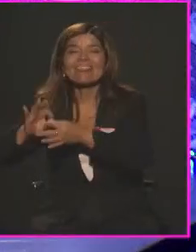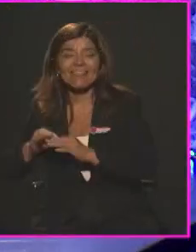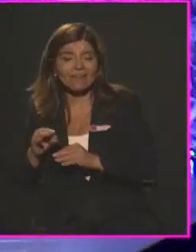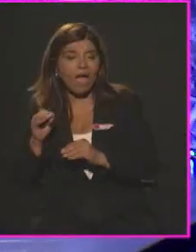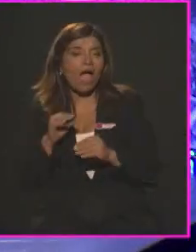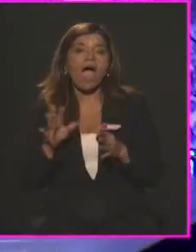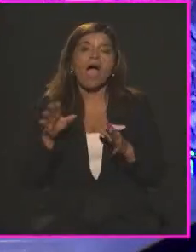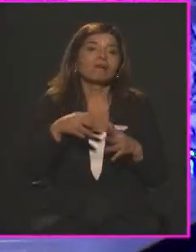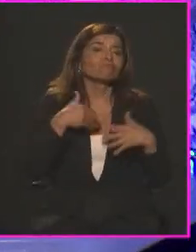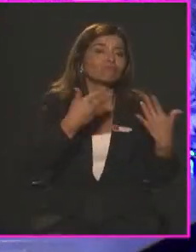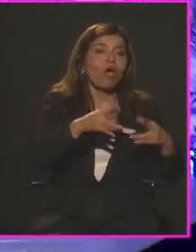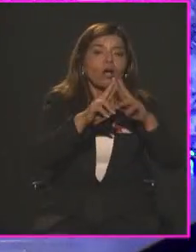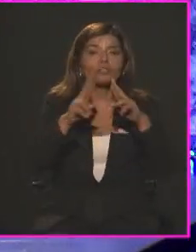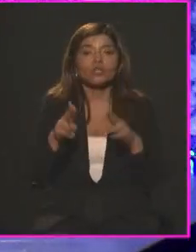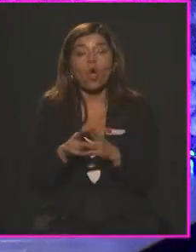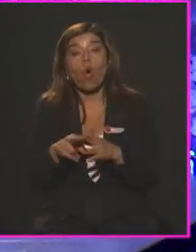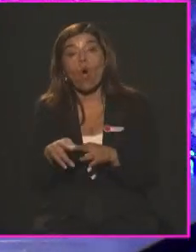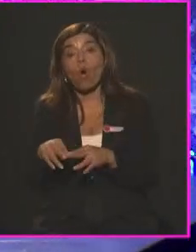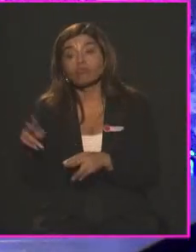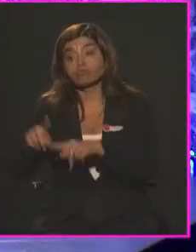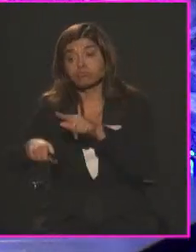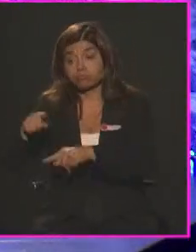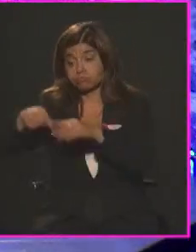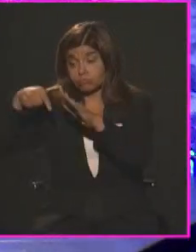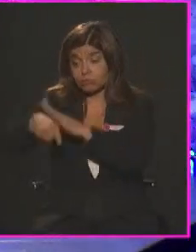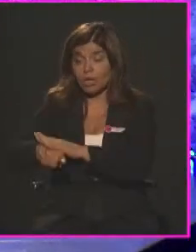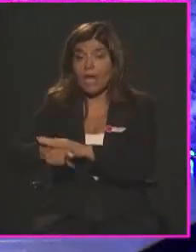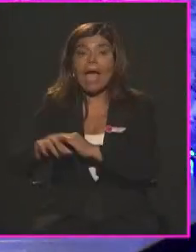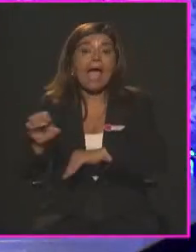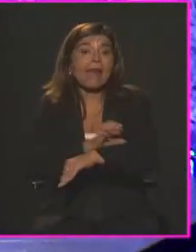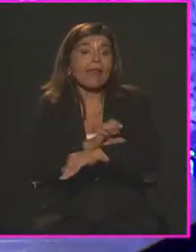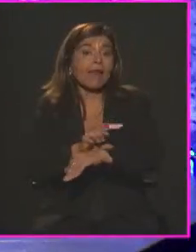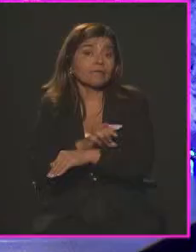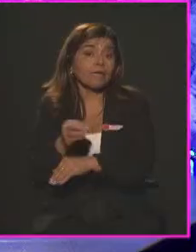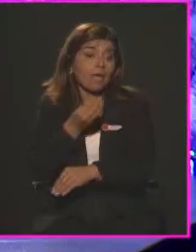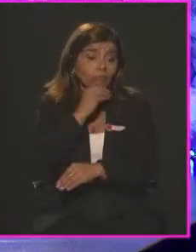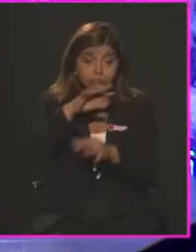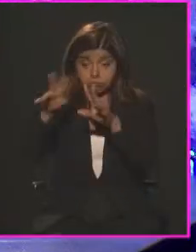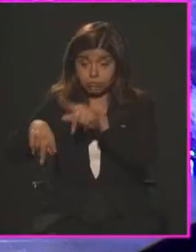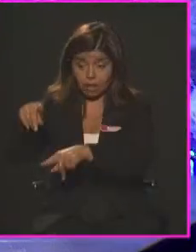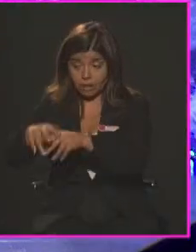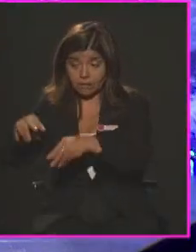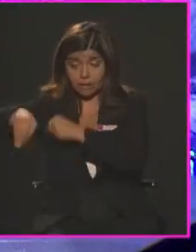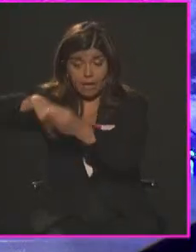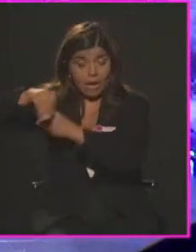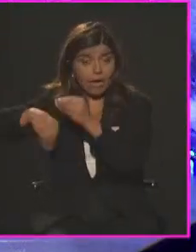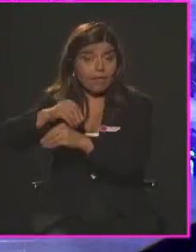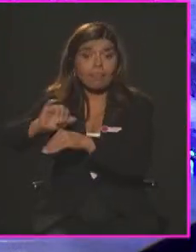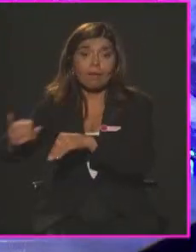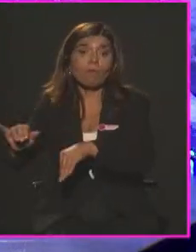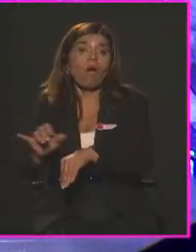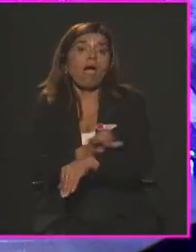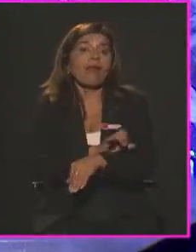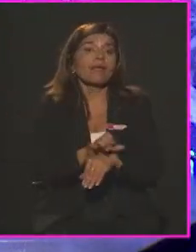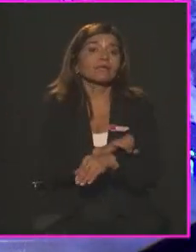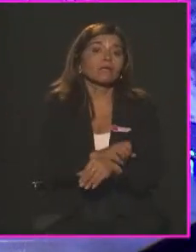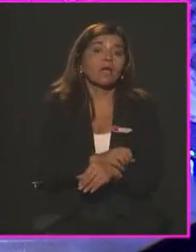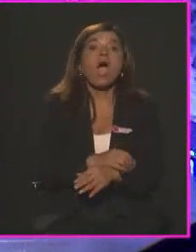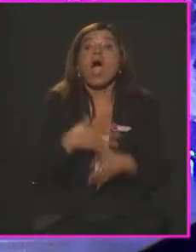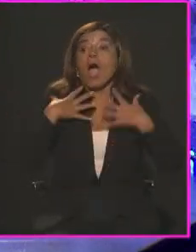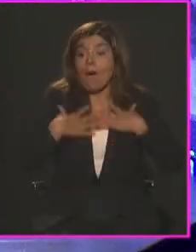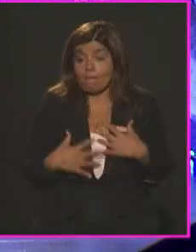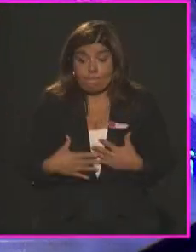composting it, making energy, or, and yes, this is actually happening, it could be making t-shirts out of it.